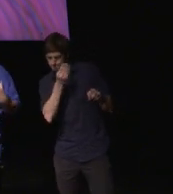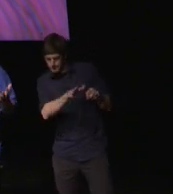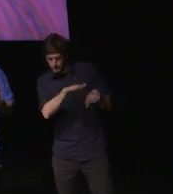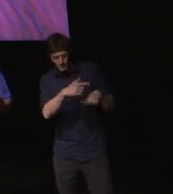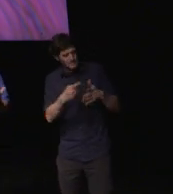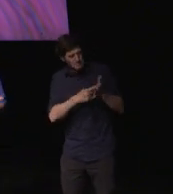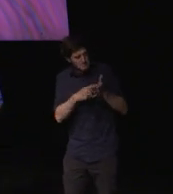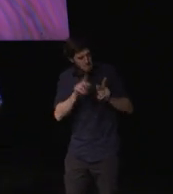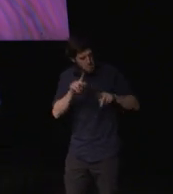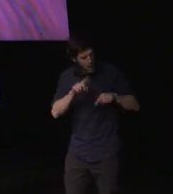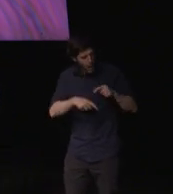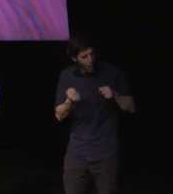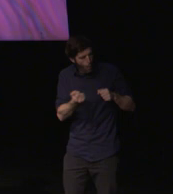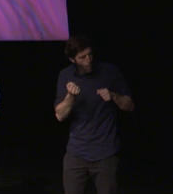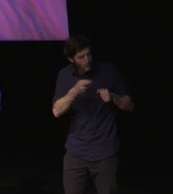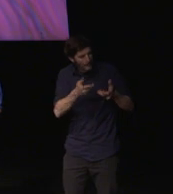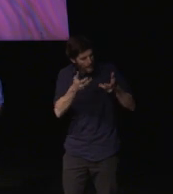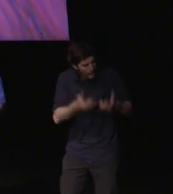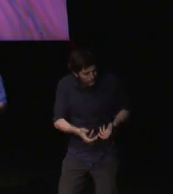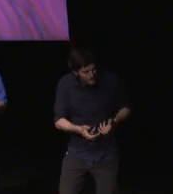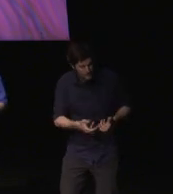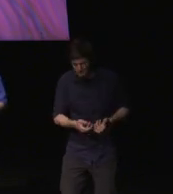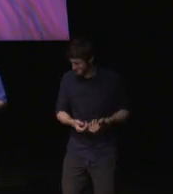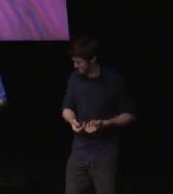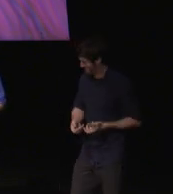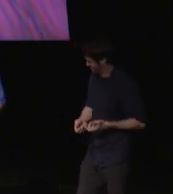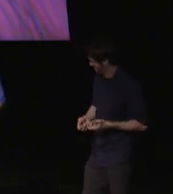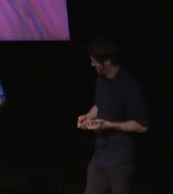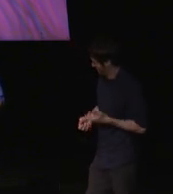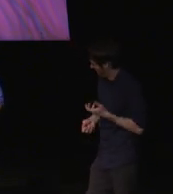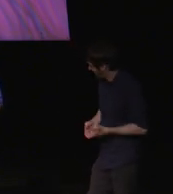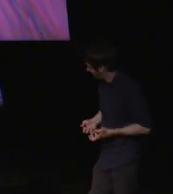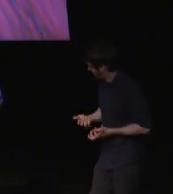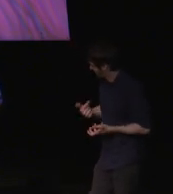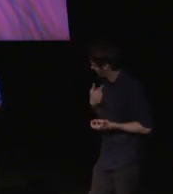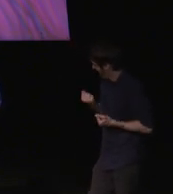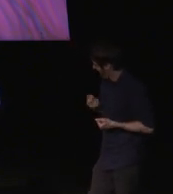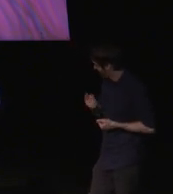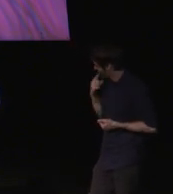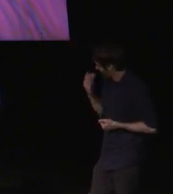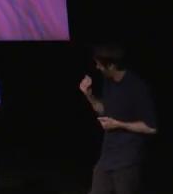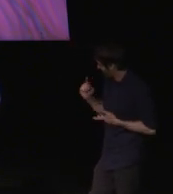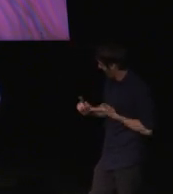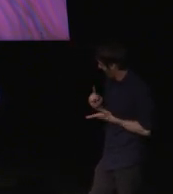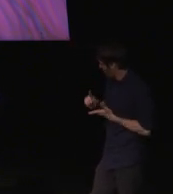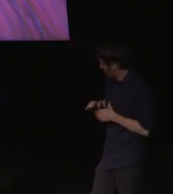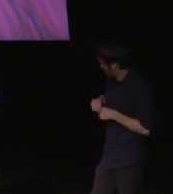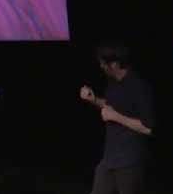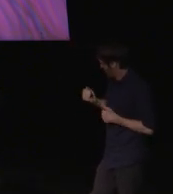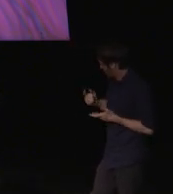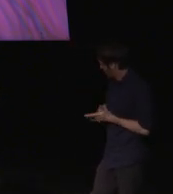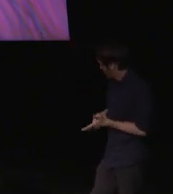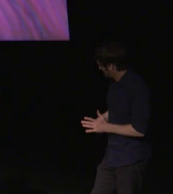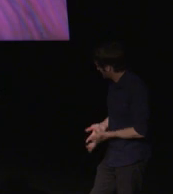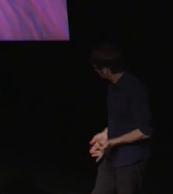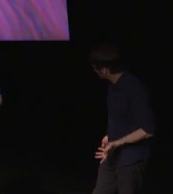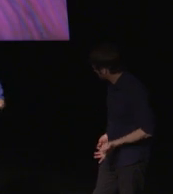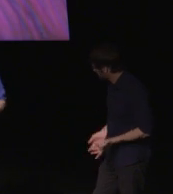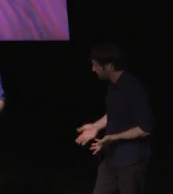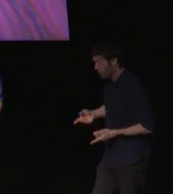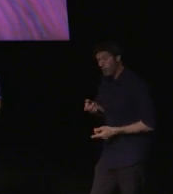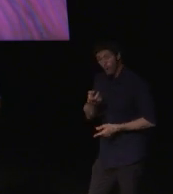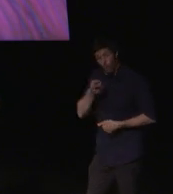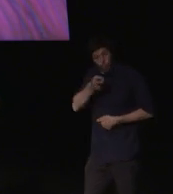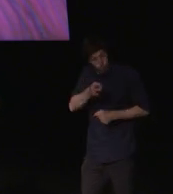people can't hold it. It's too heavy. And they're like, what are you talking about? I hold it for 15 hours on Saturday. You know, and we're like, yeah, you,